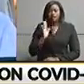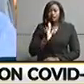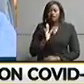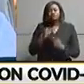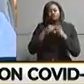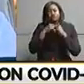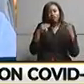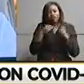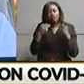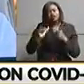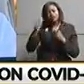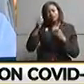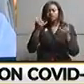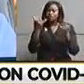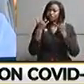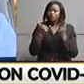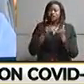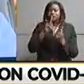in